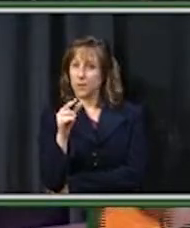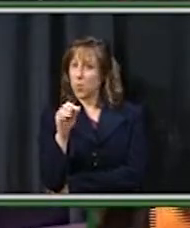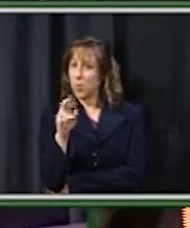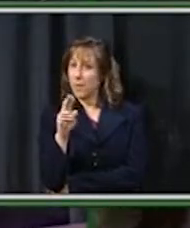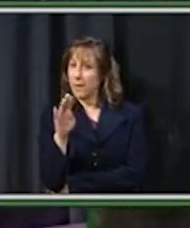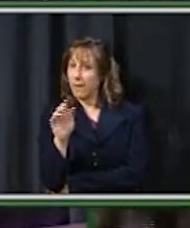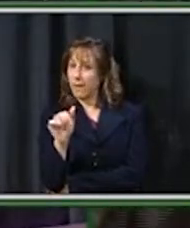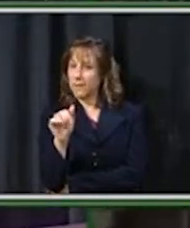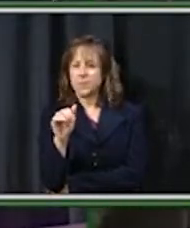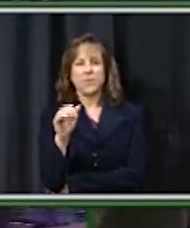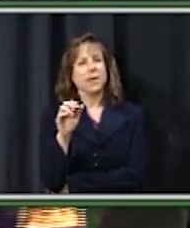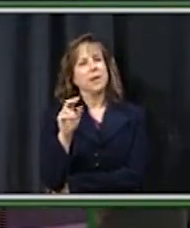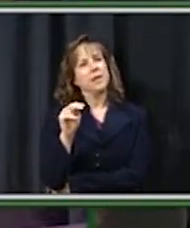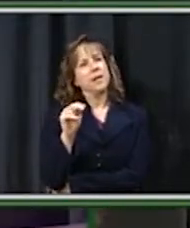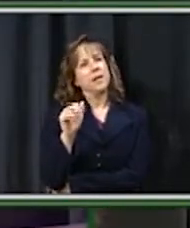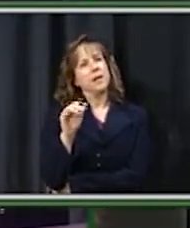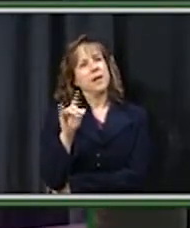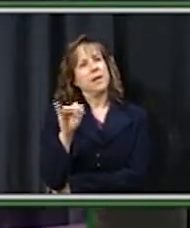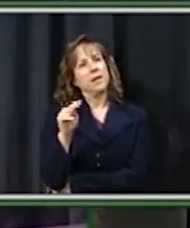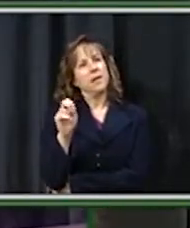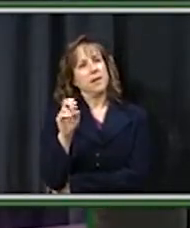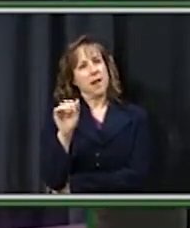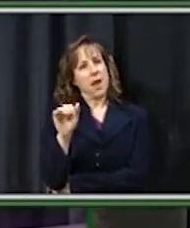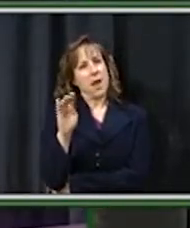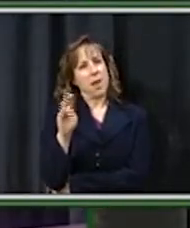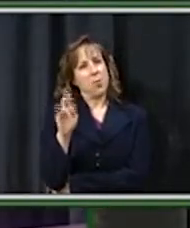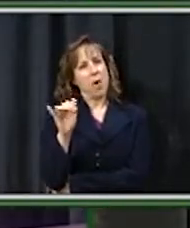Nadine Ibrahim.